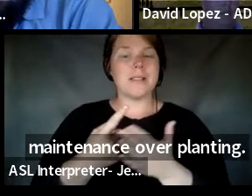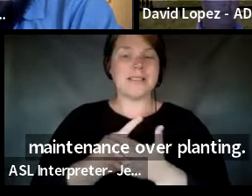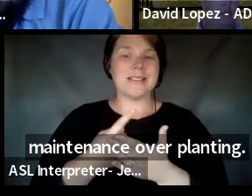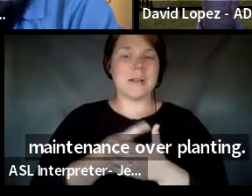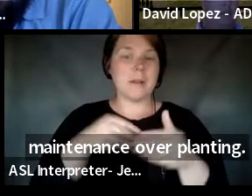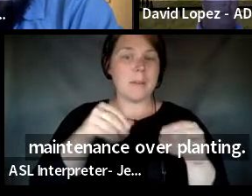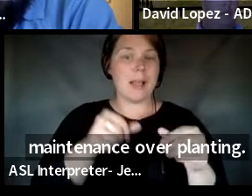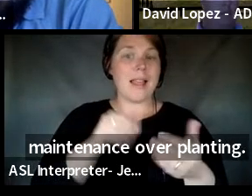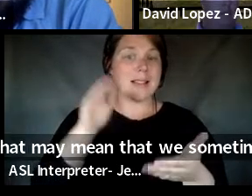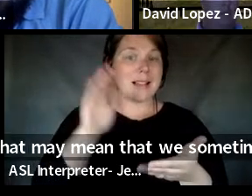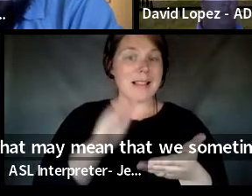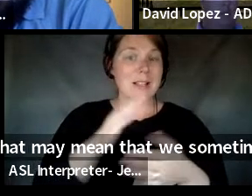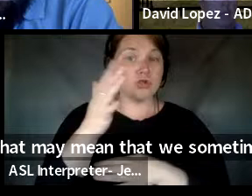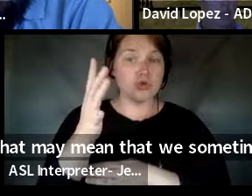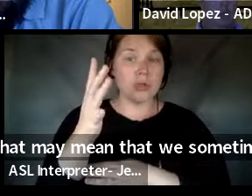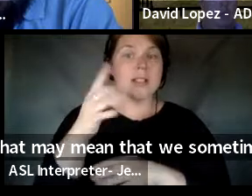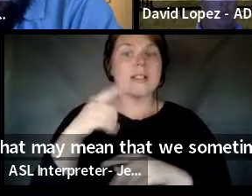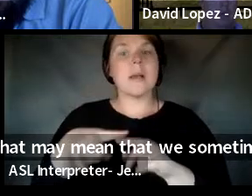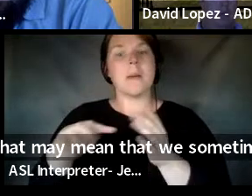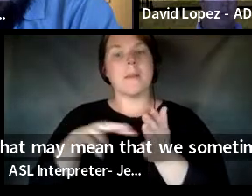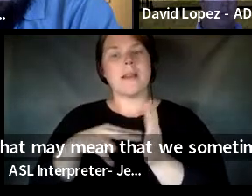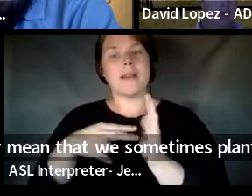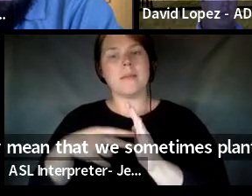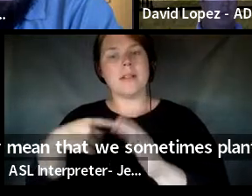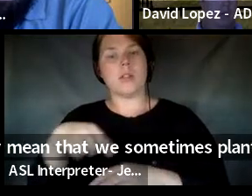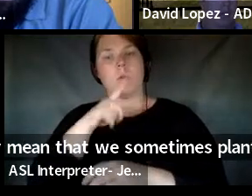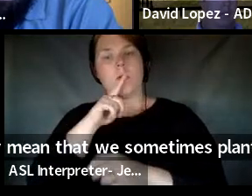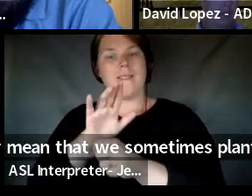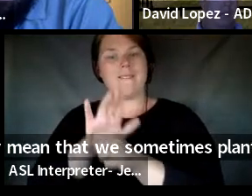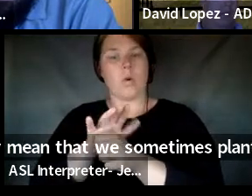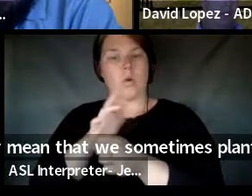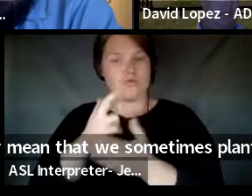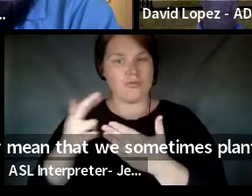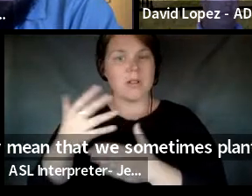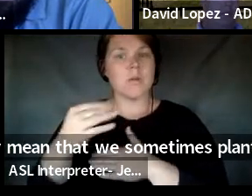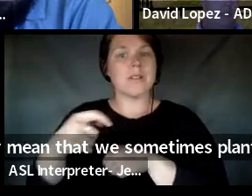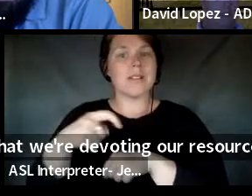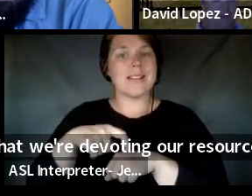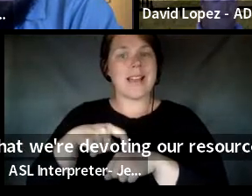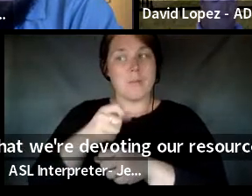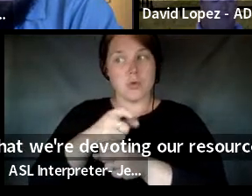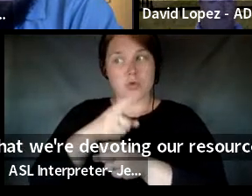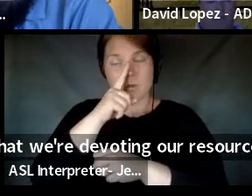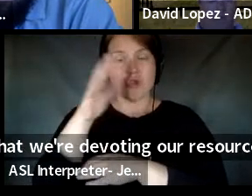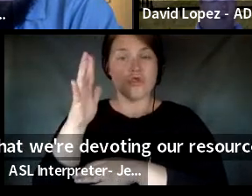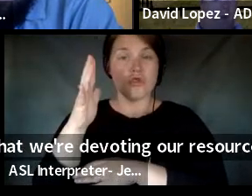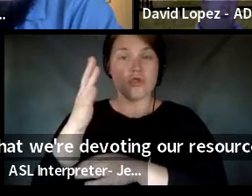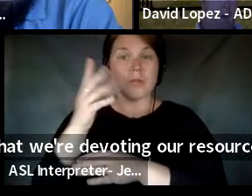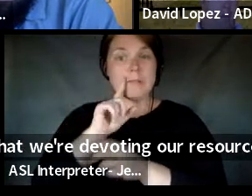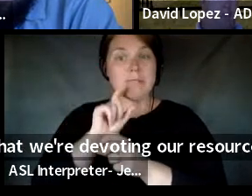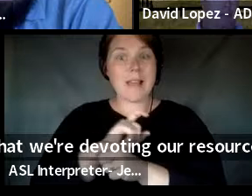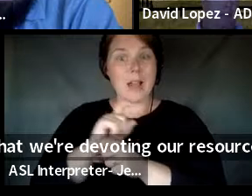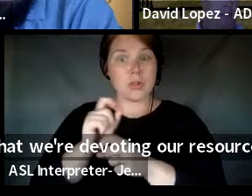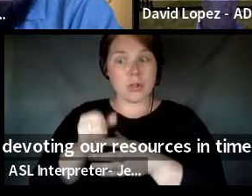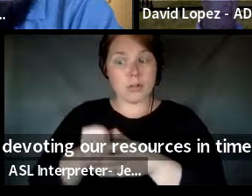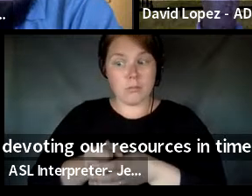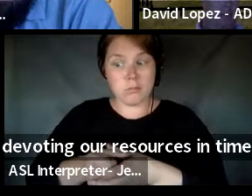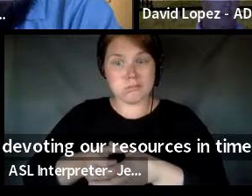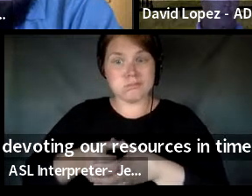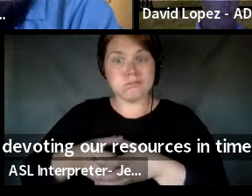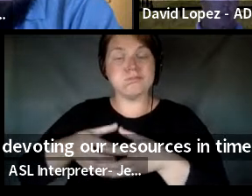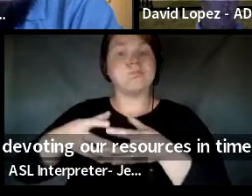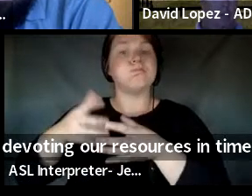less trees, but that we're devoting our resources and time to making sure those trees actually reach maturity and make